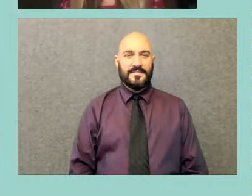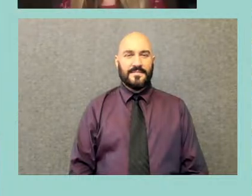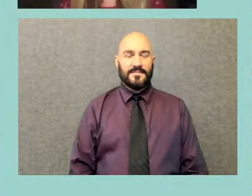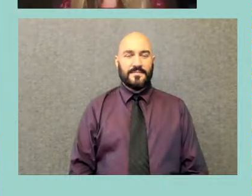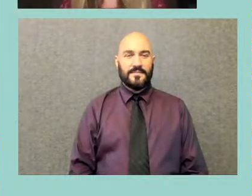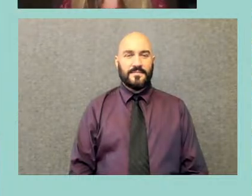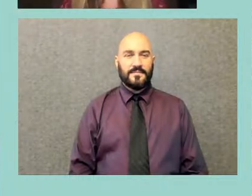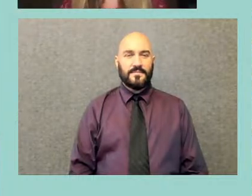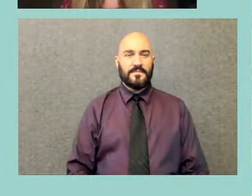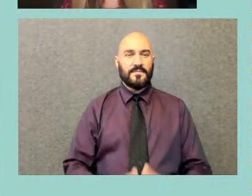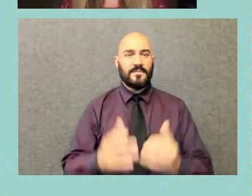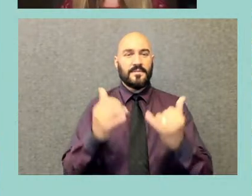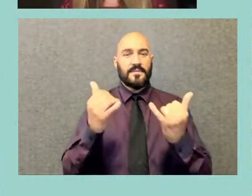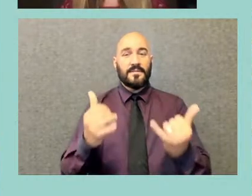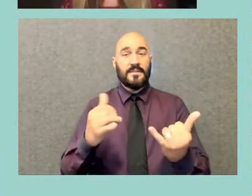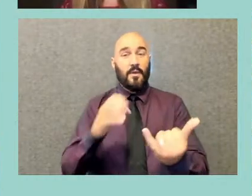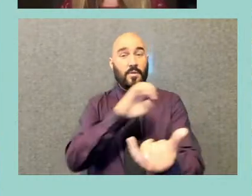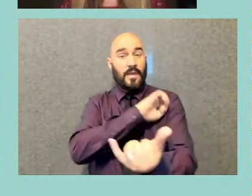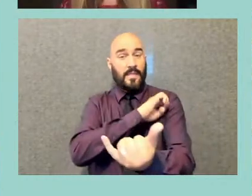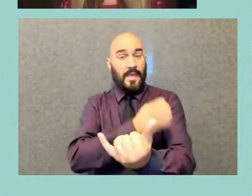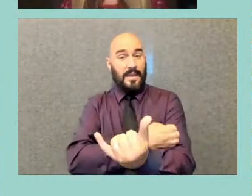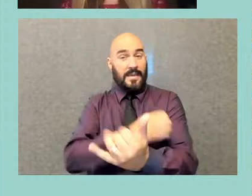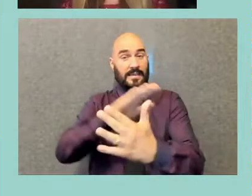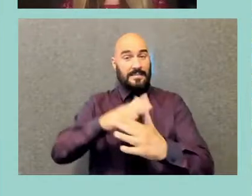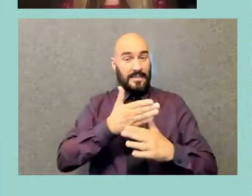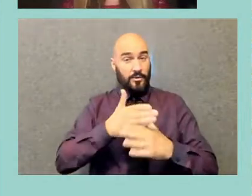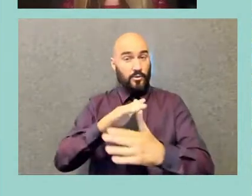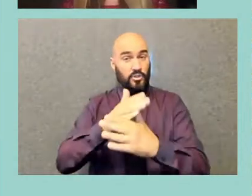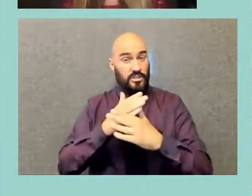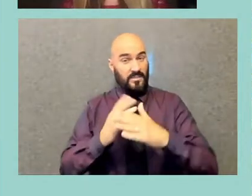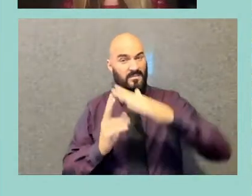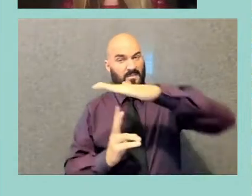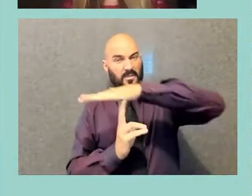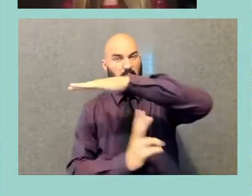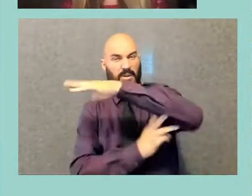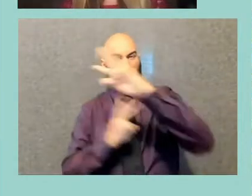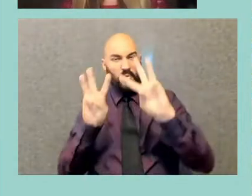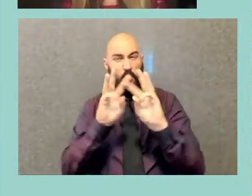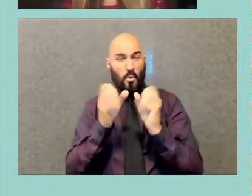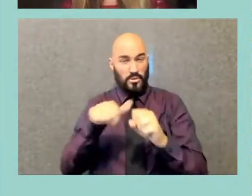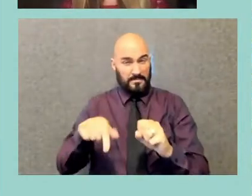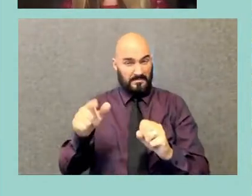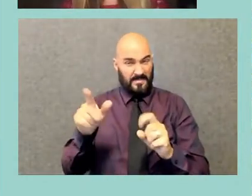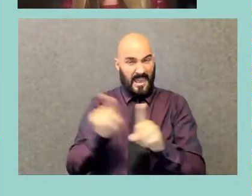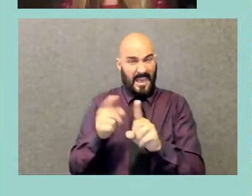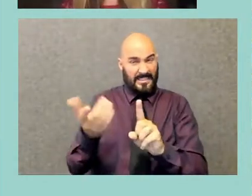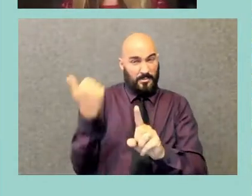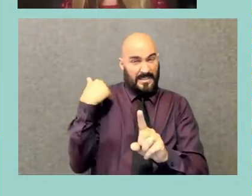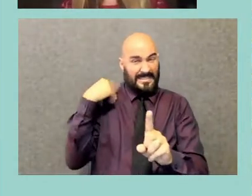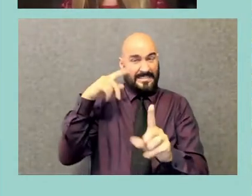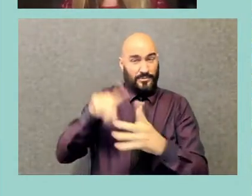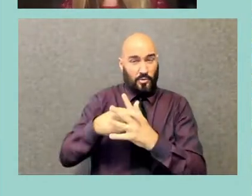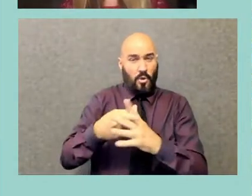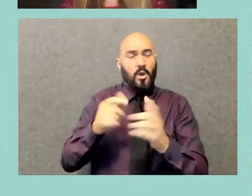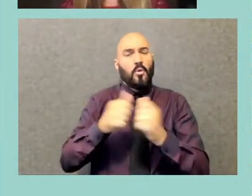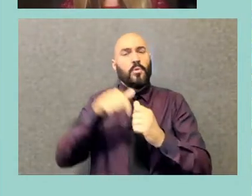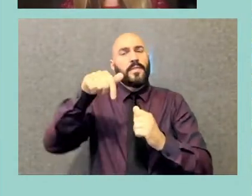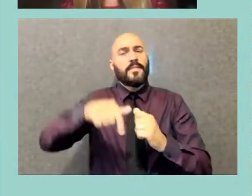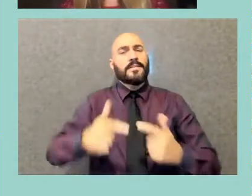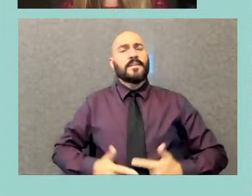Our Synergy Bridging worship as we started, in awe of the sacredness and wonder of this